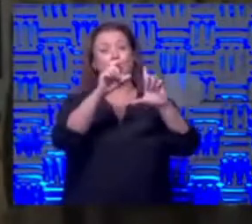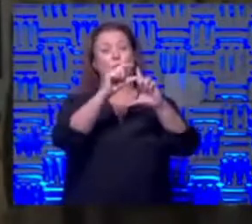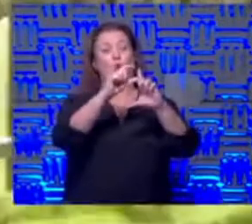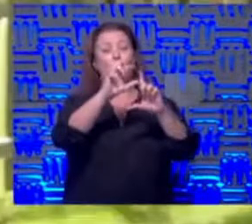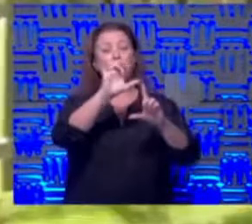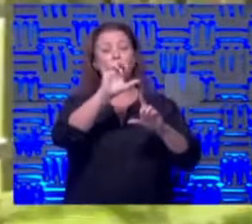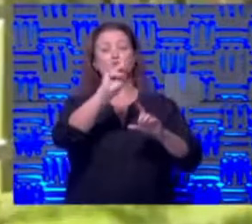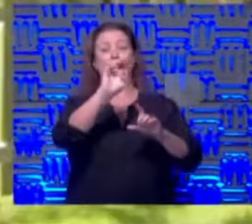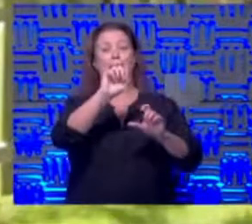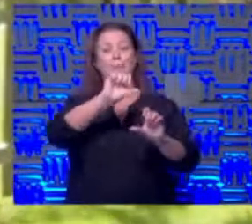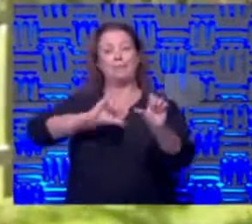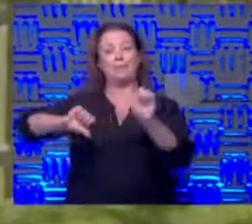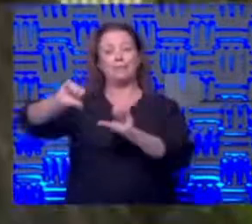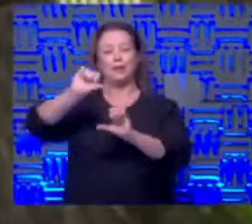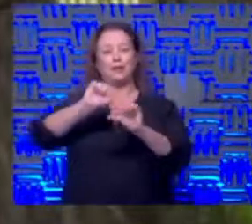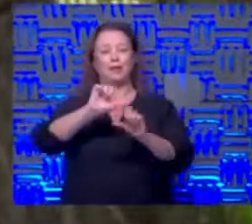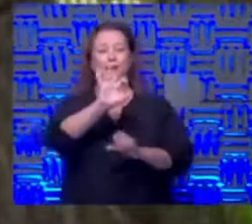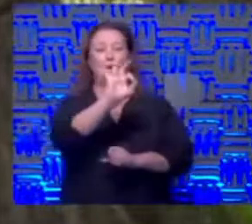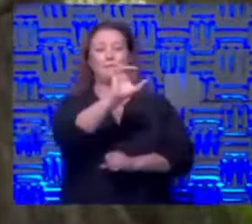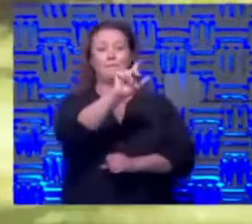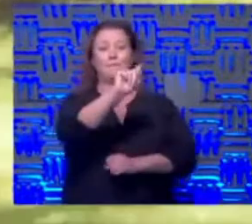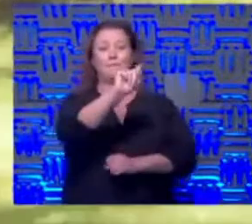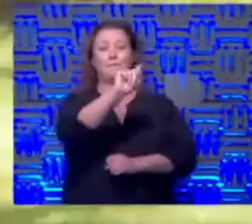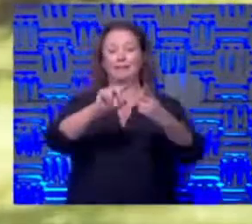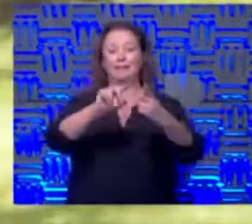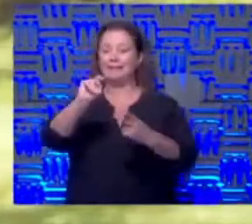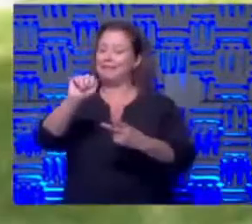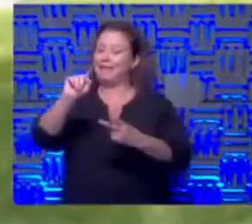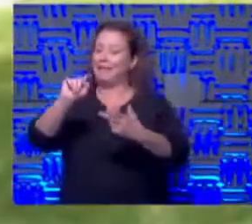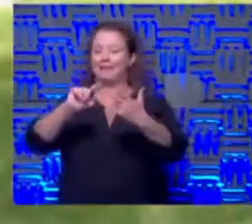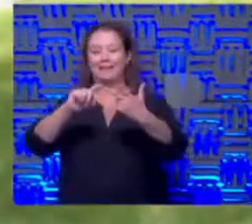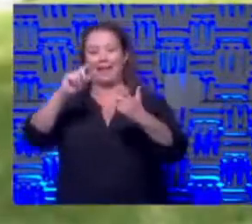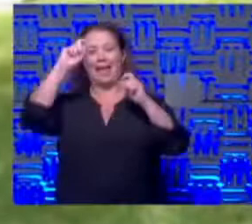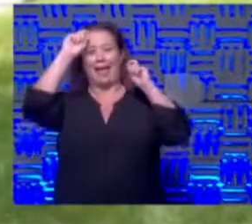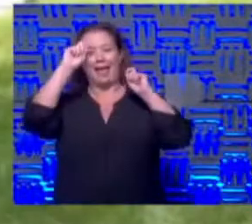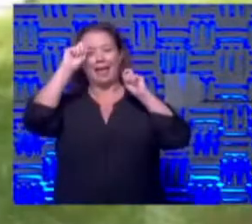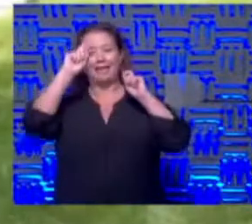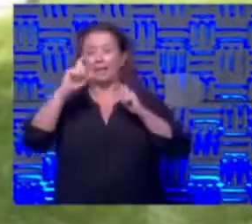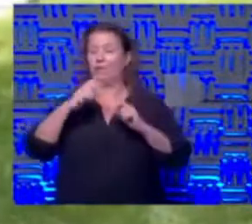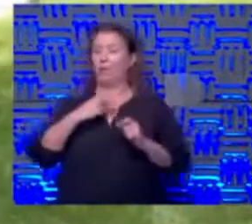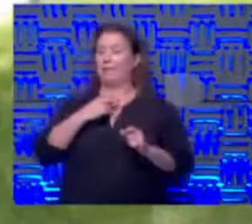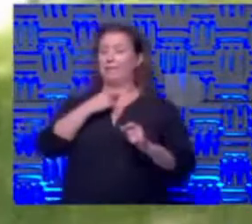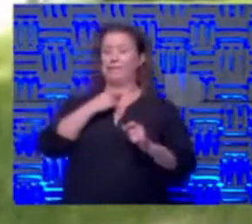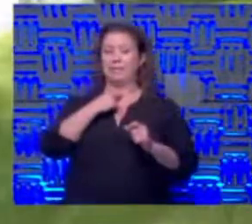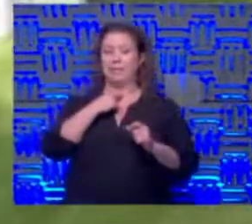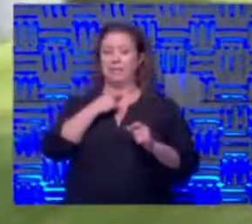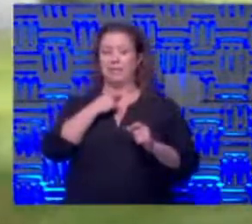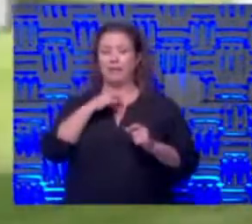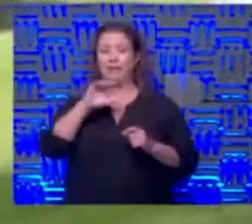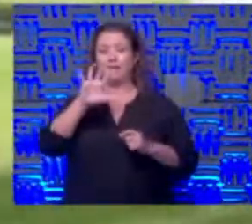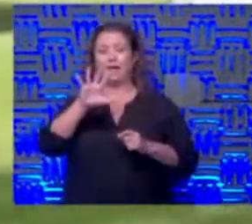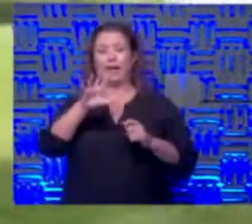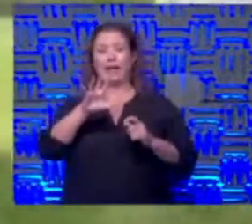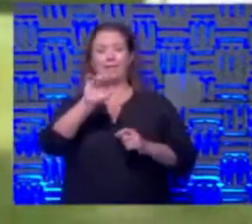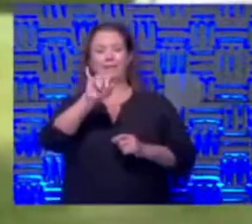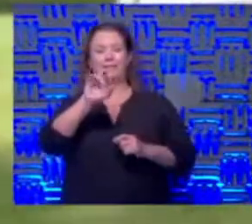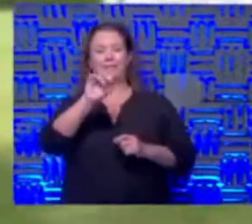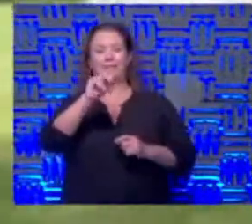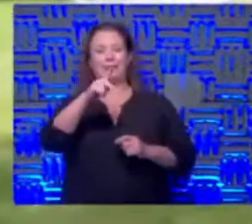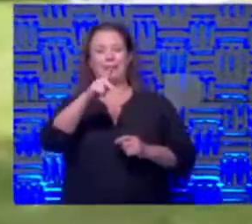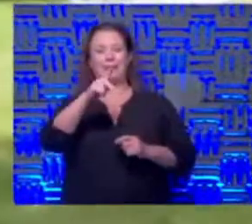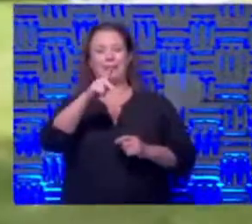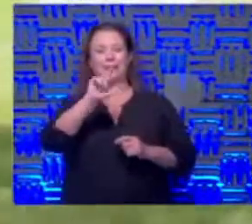chain. Fat. Gnat. Hat. If you get stuck, it's 5 jumping jacks.